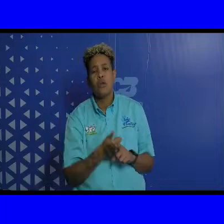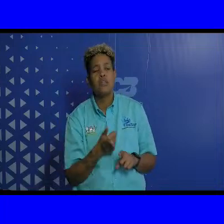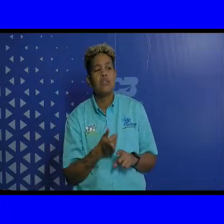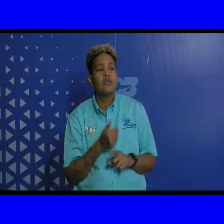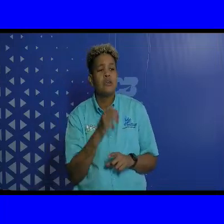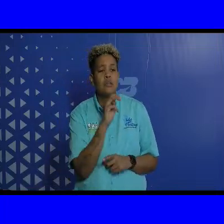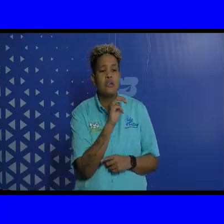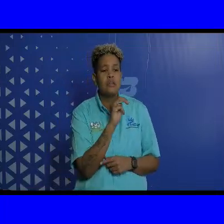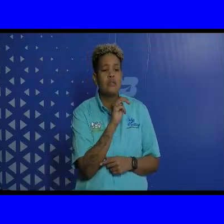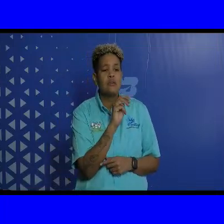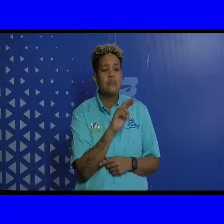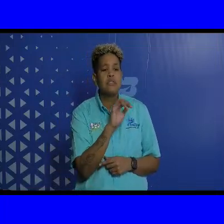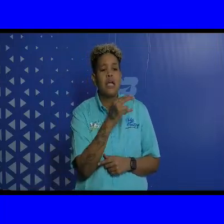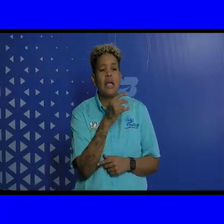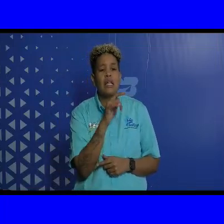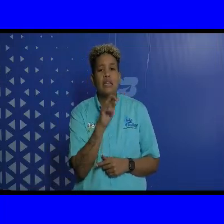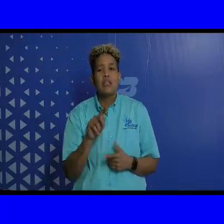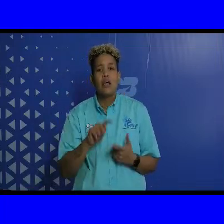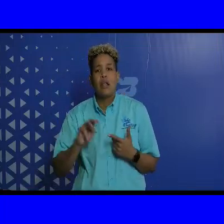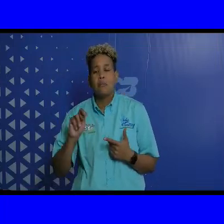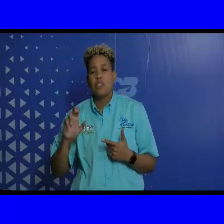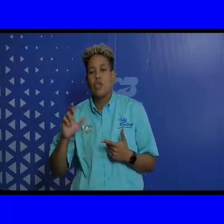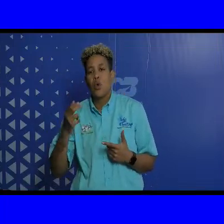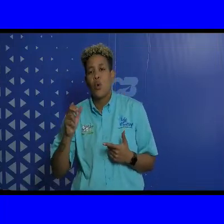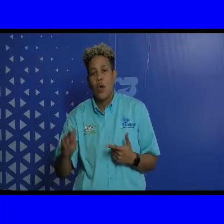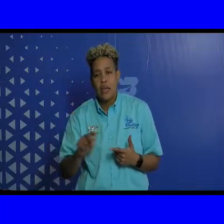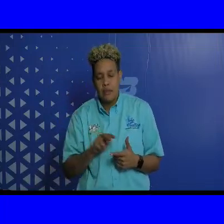Messrs. Hilton and Cohen?